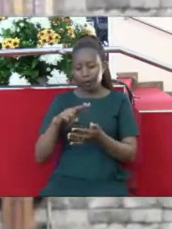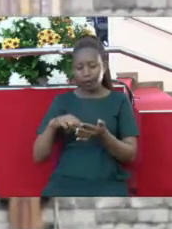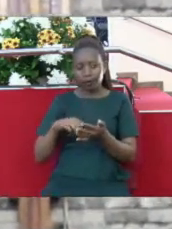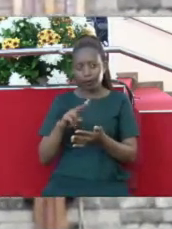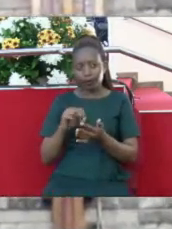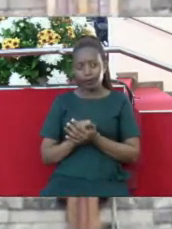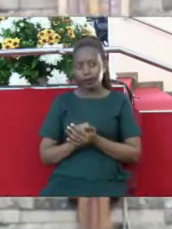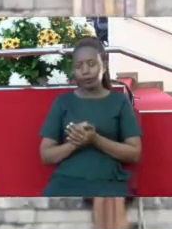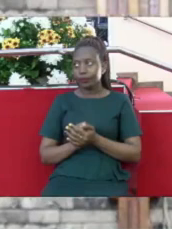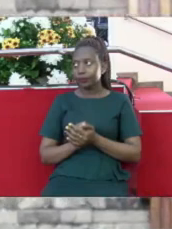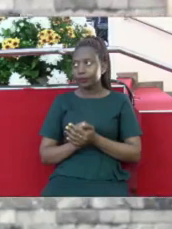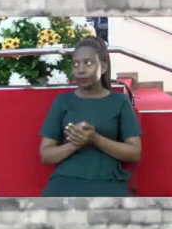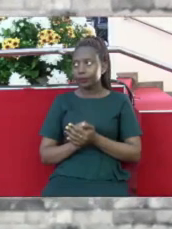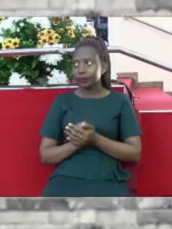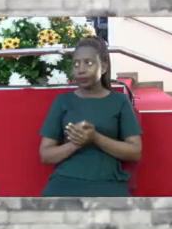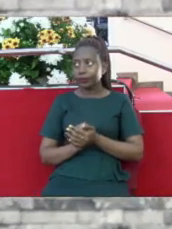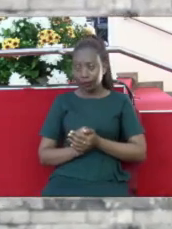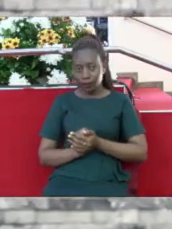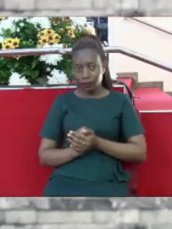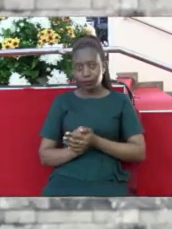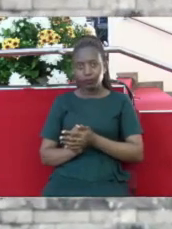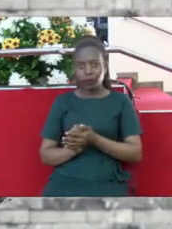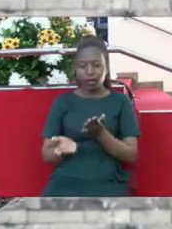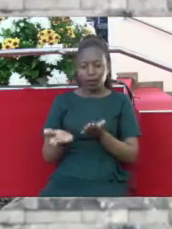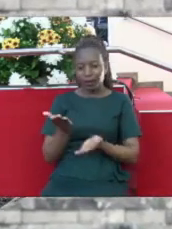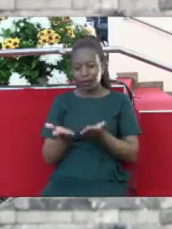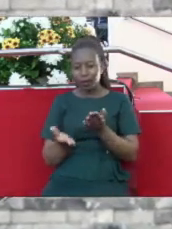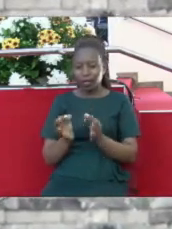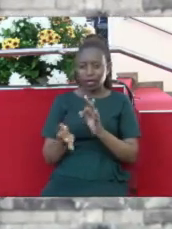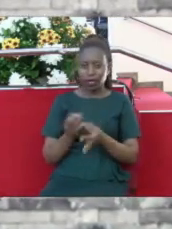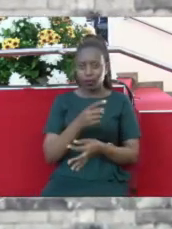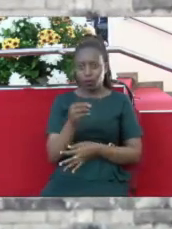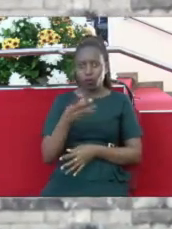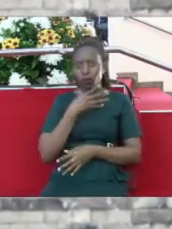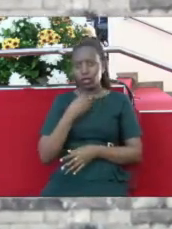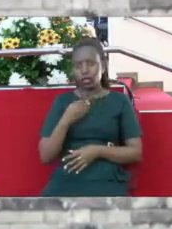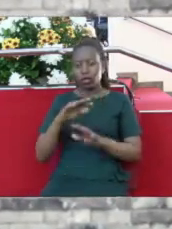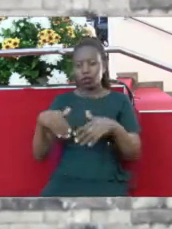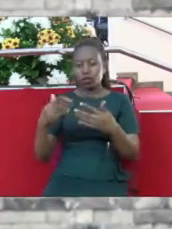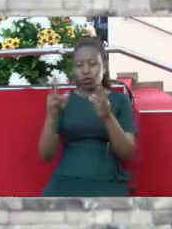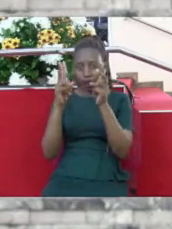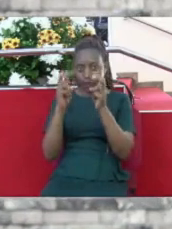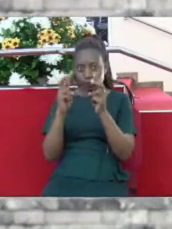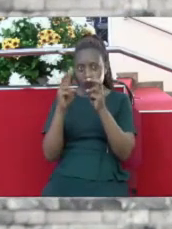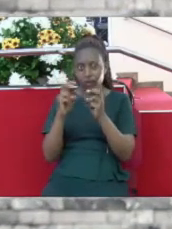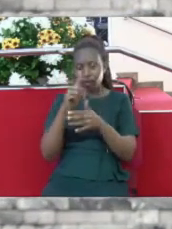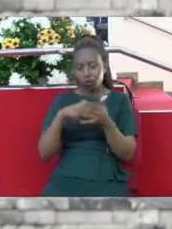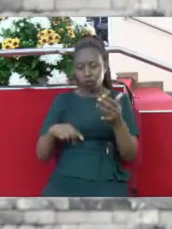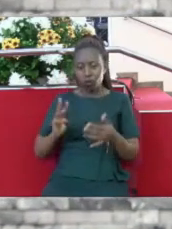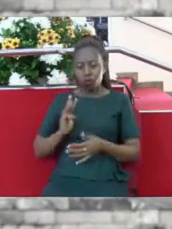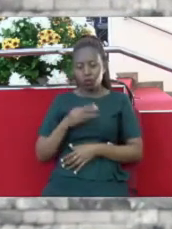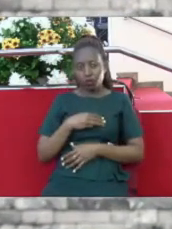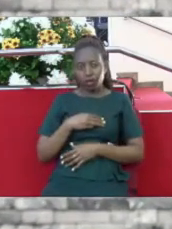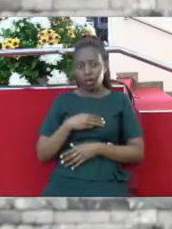give a topic to the sharing of today, kama ungetaka kupa kichwa ujumbe wa leo, you want to call it the witnessing through